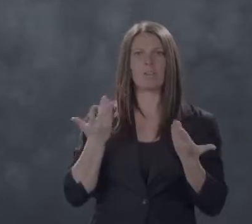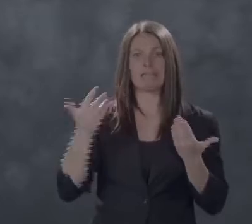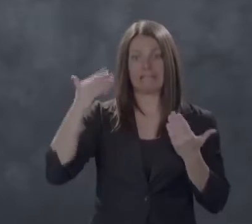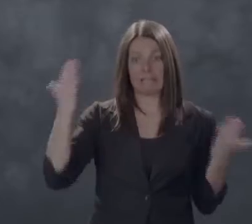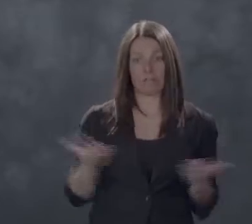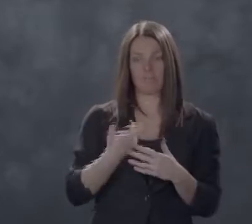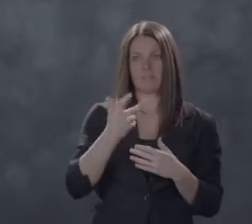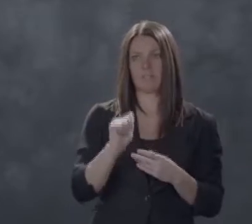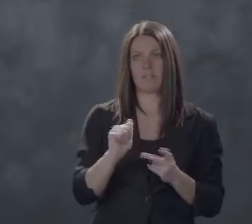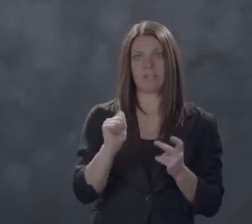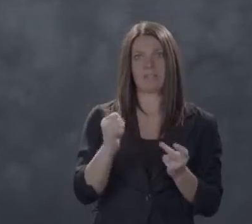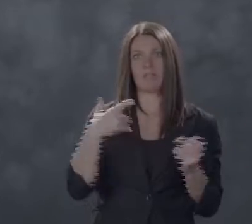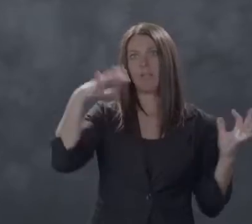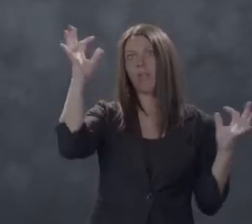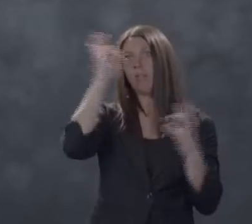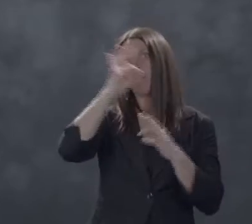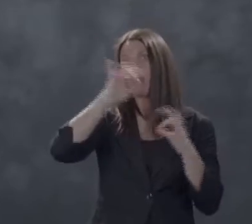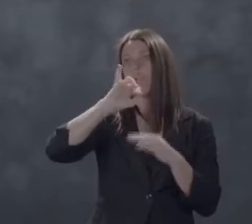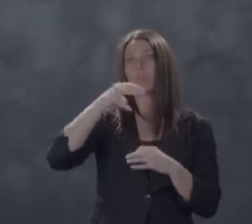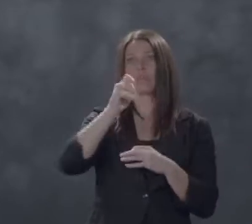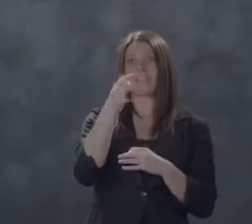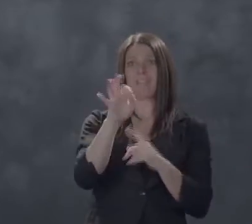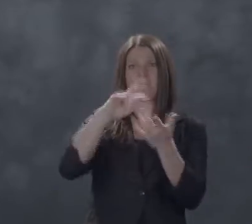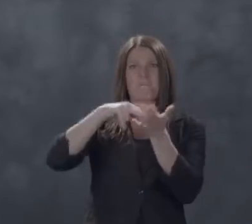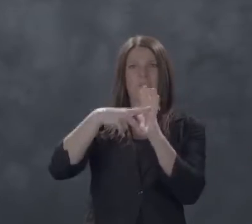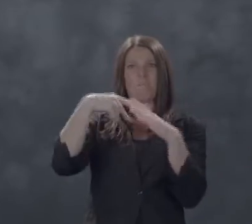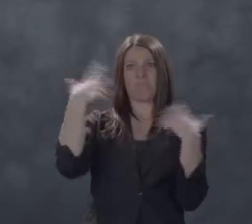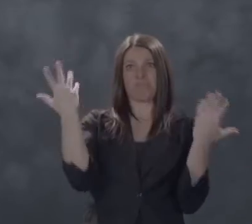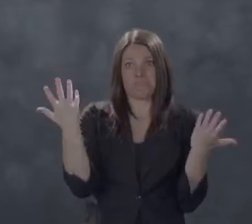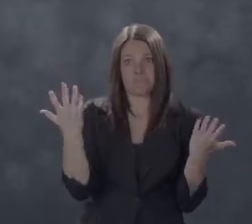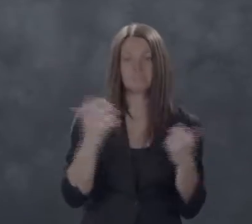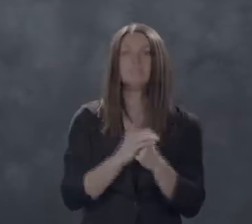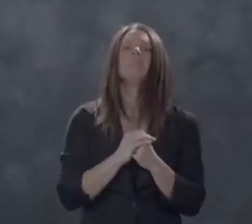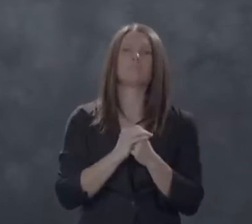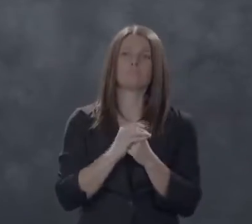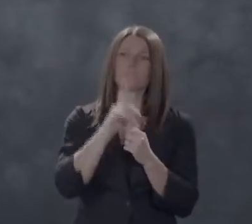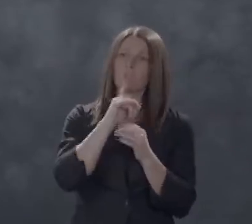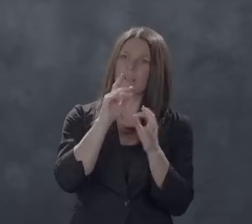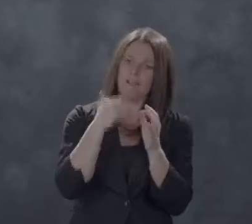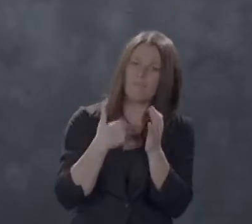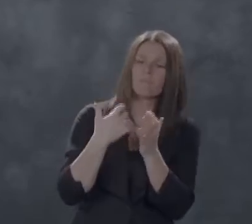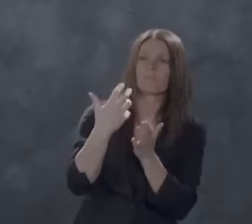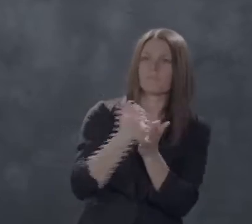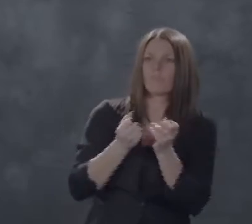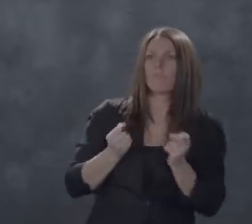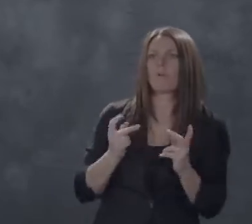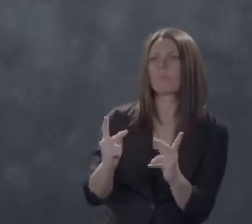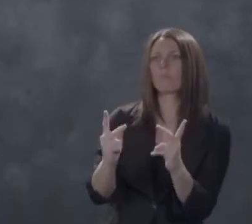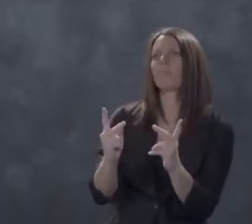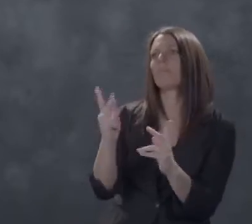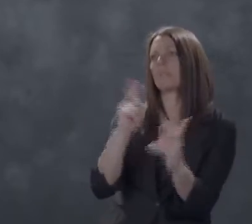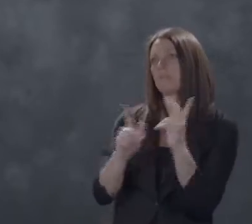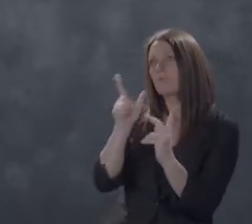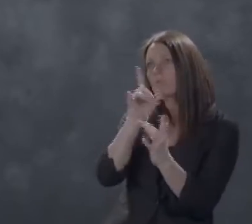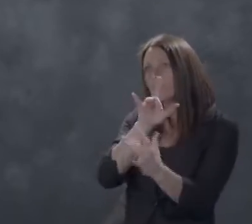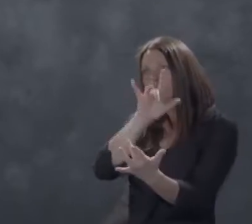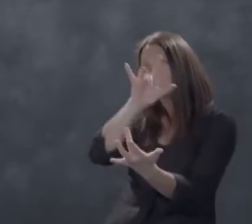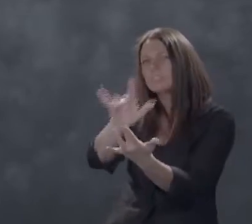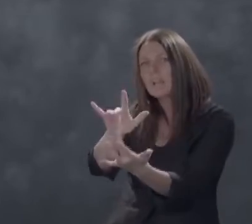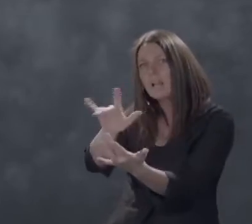state of Pennsylvania, that don't even know what Juneteenth is. And so to have an opportunity and have people that reach out